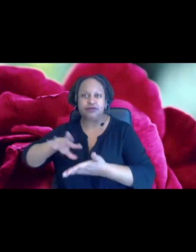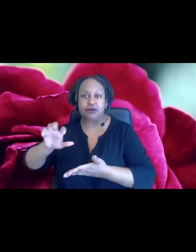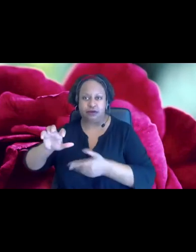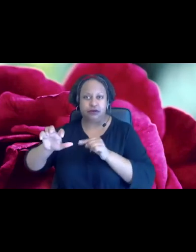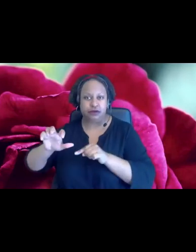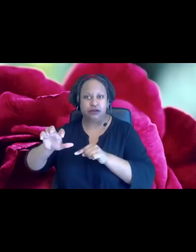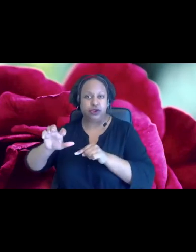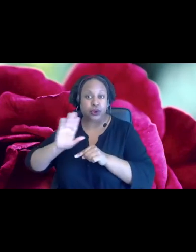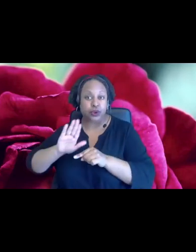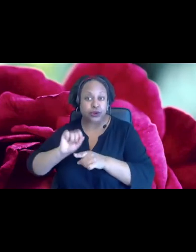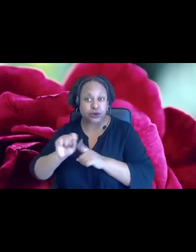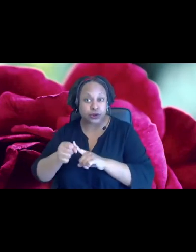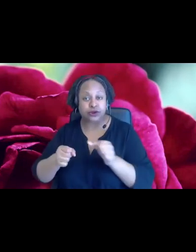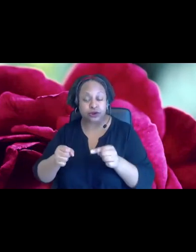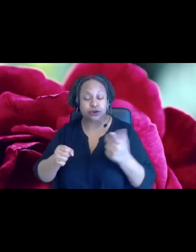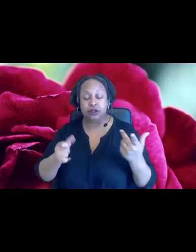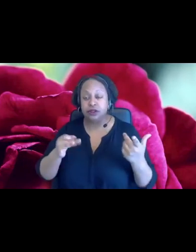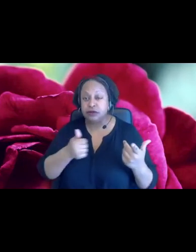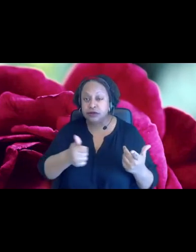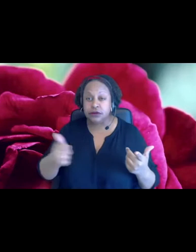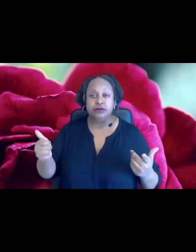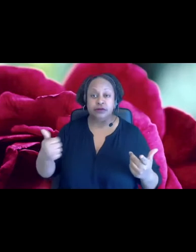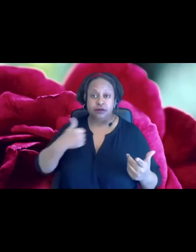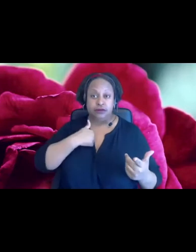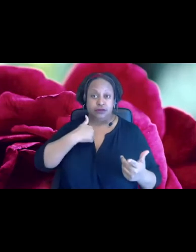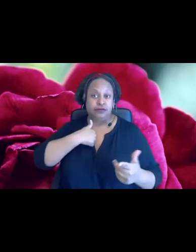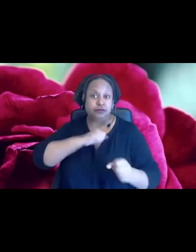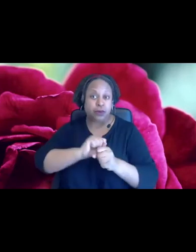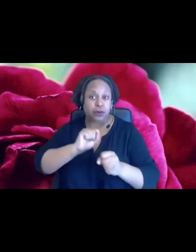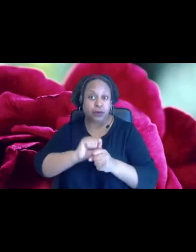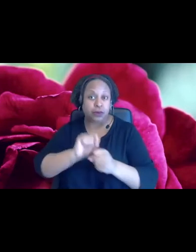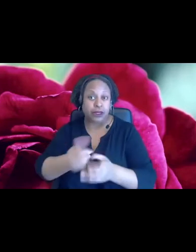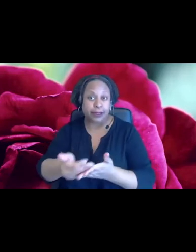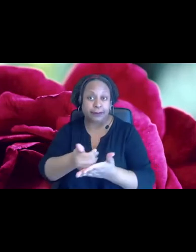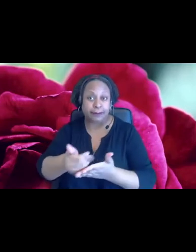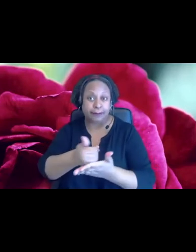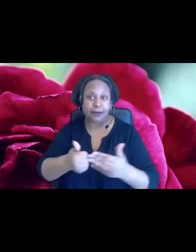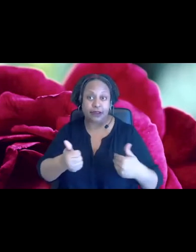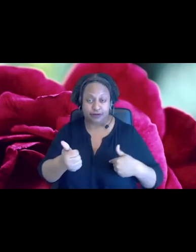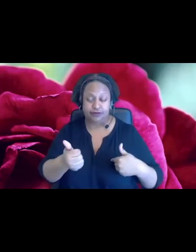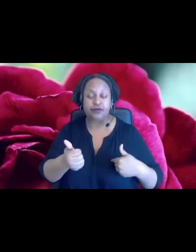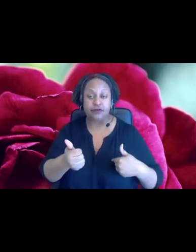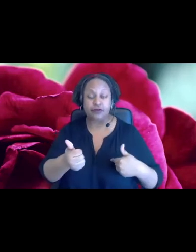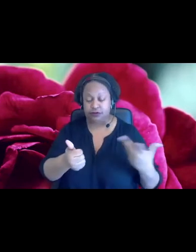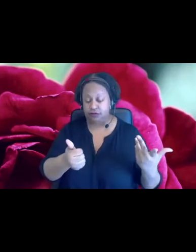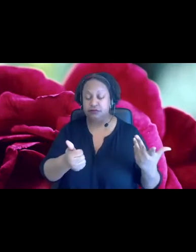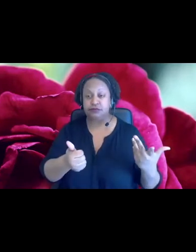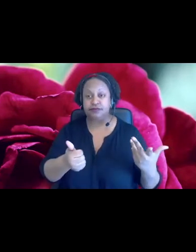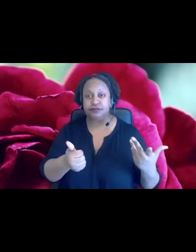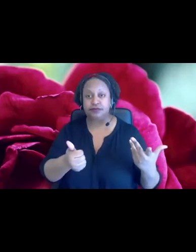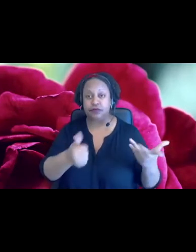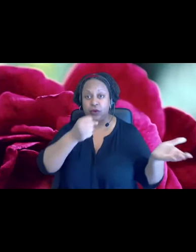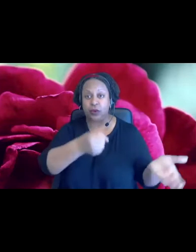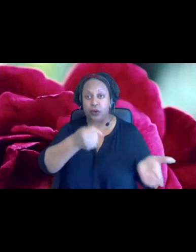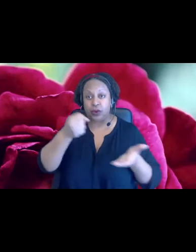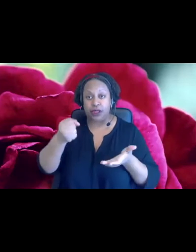particular circumstances. If you otherwise have self-employment income and it's clearly a grant is related